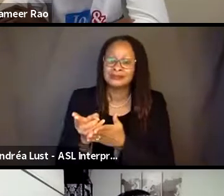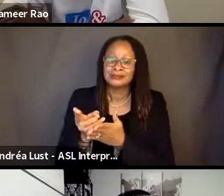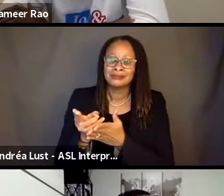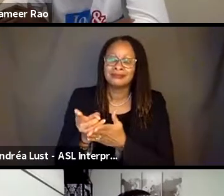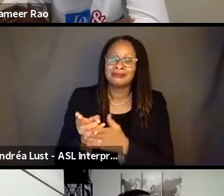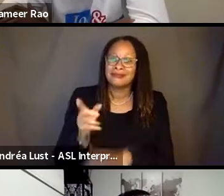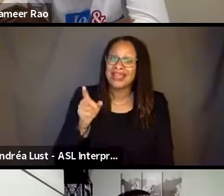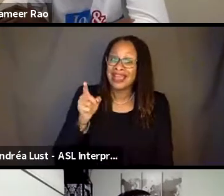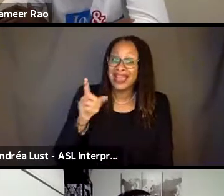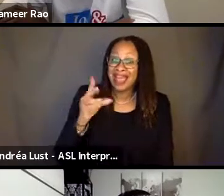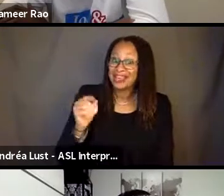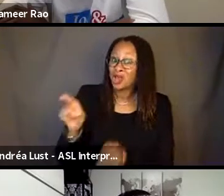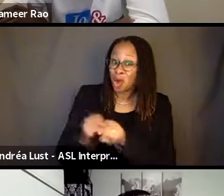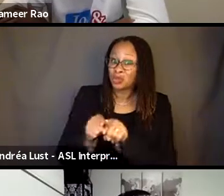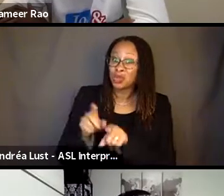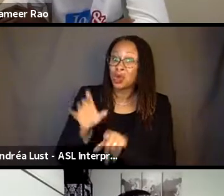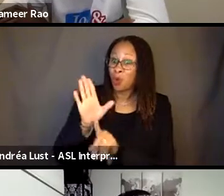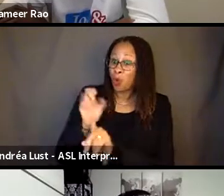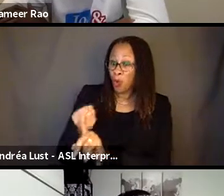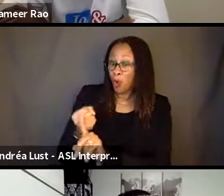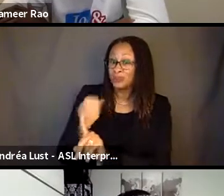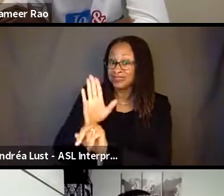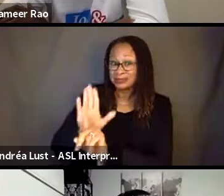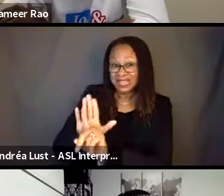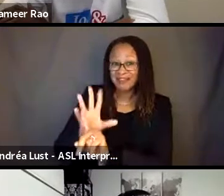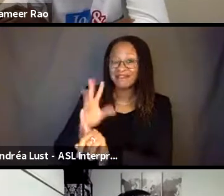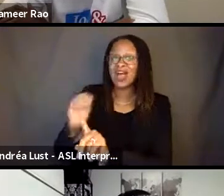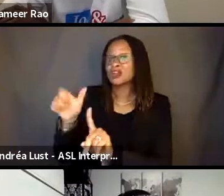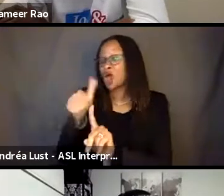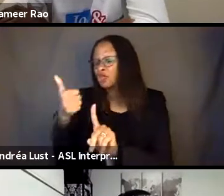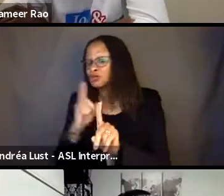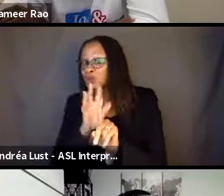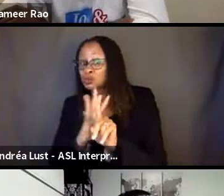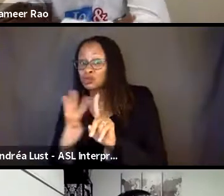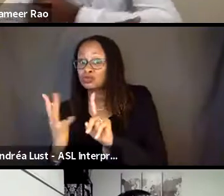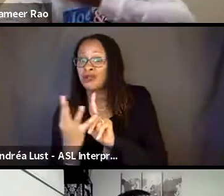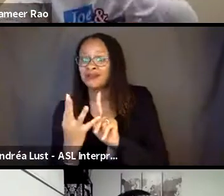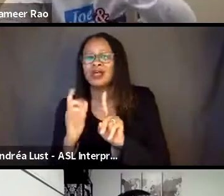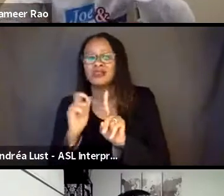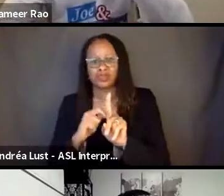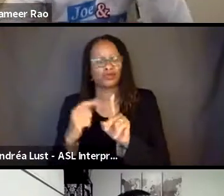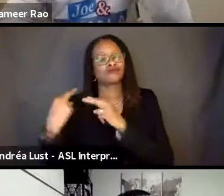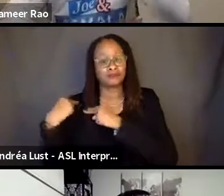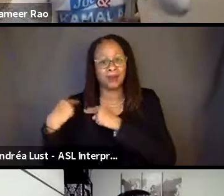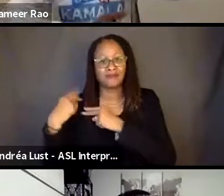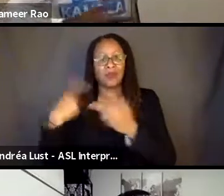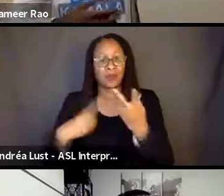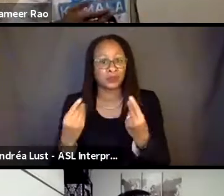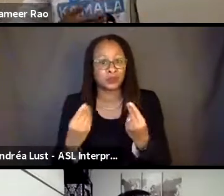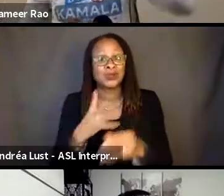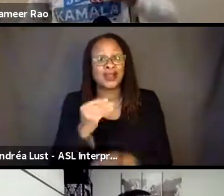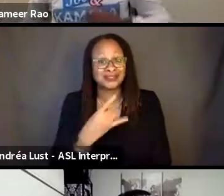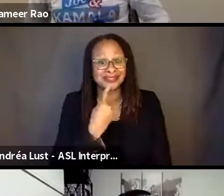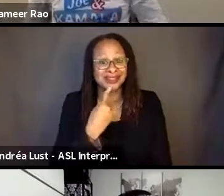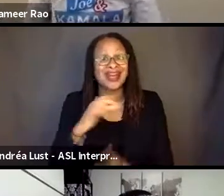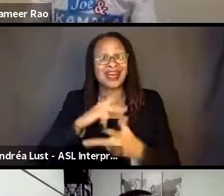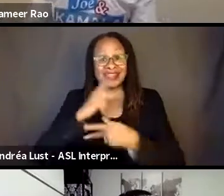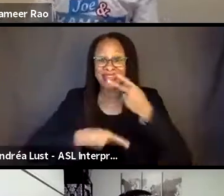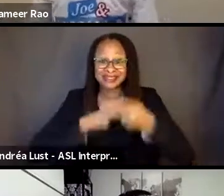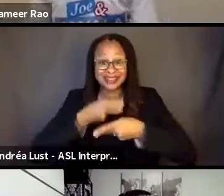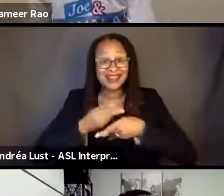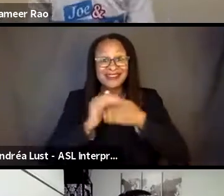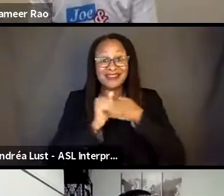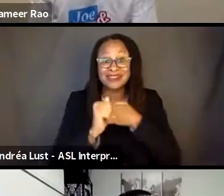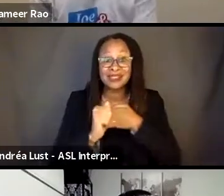holds himself and others around him accountable. That's the kind of